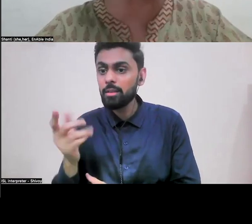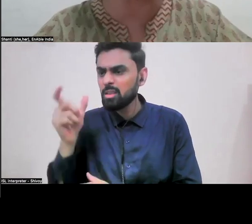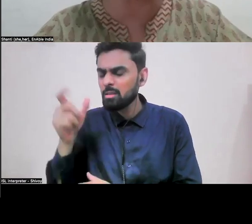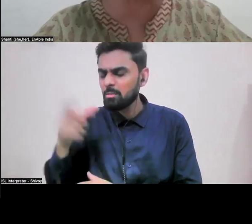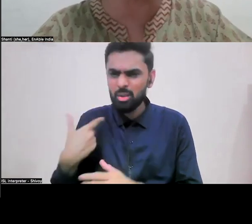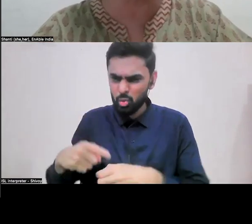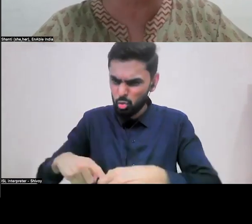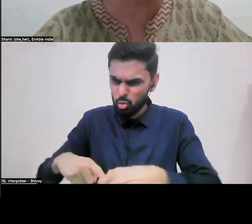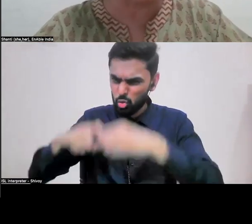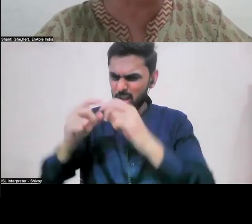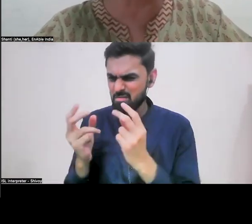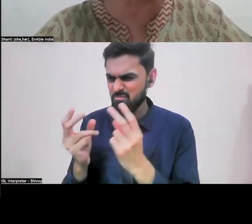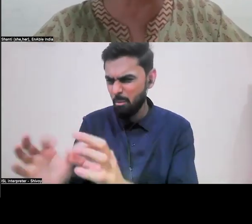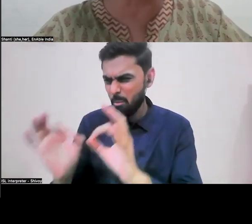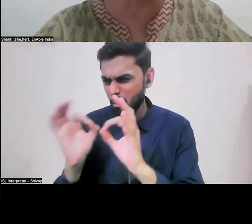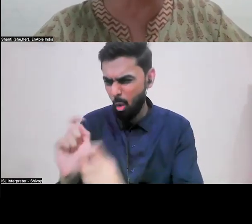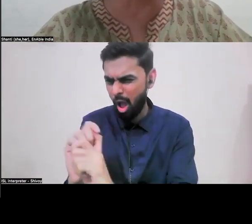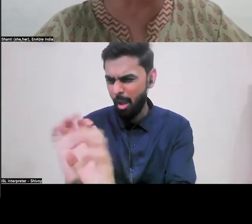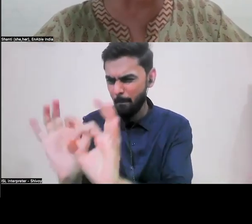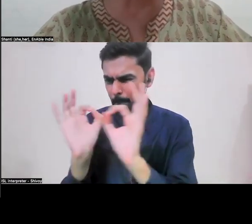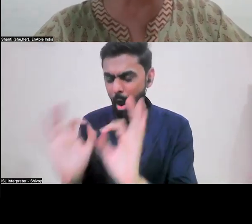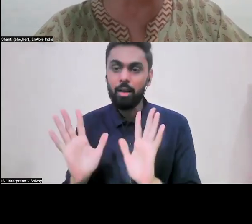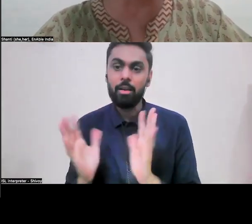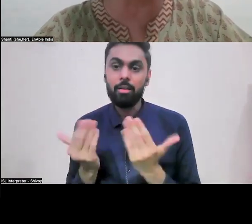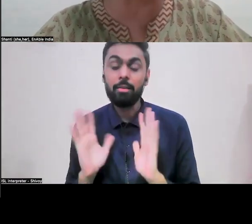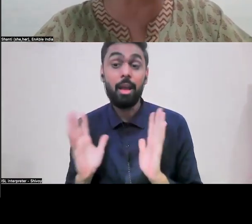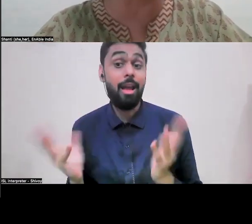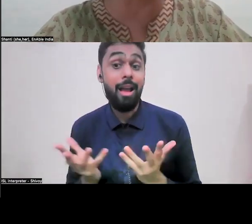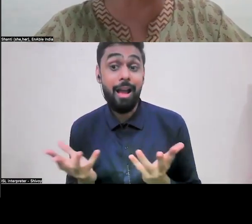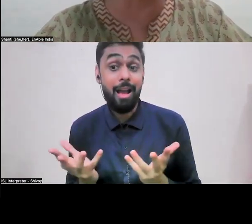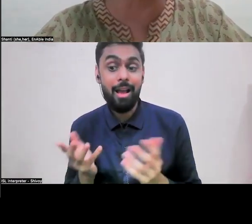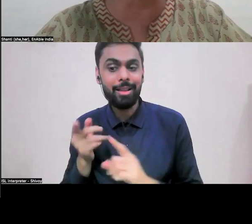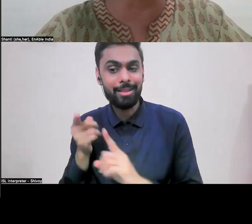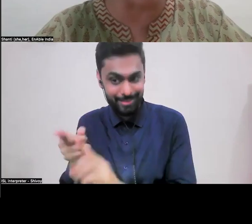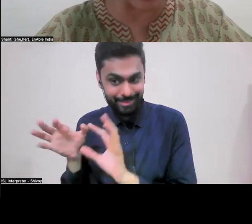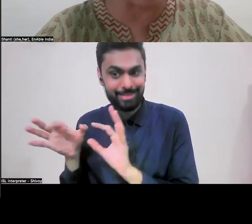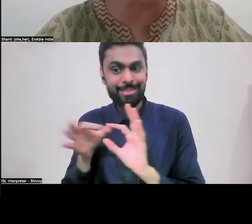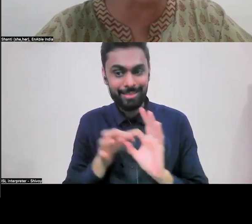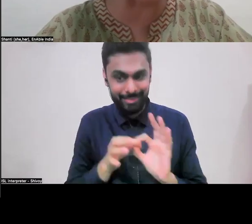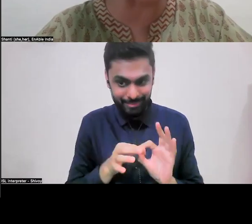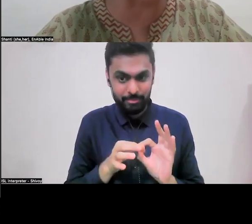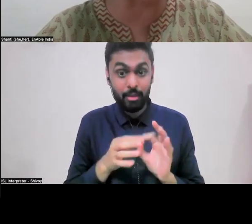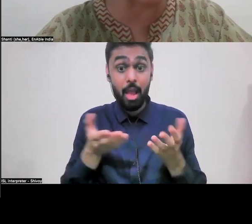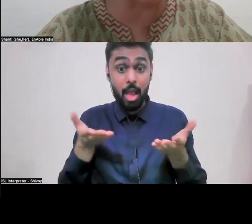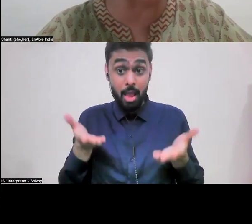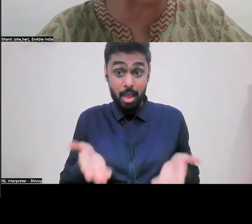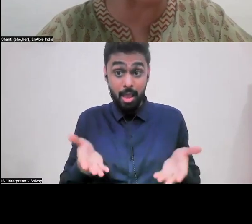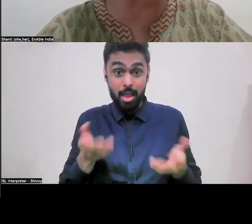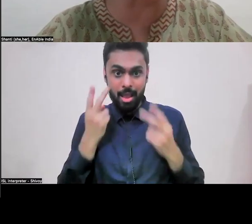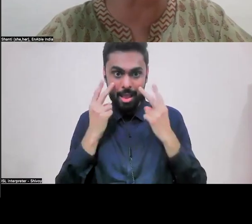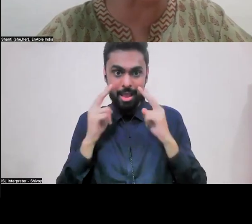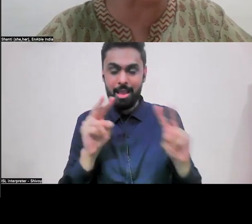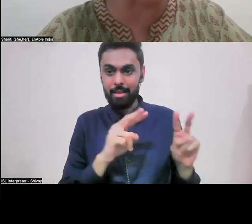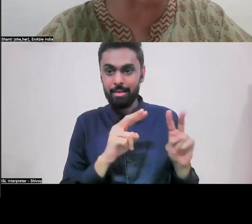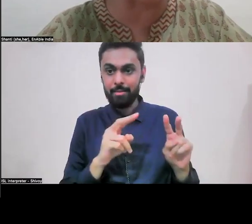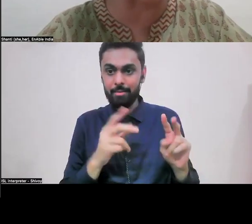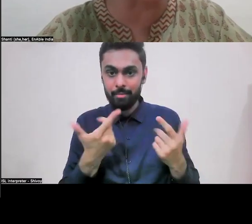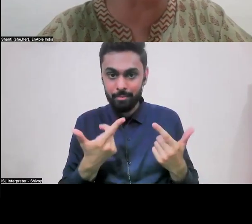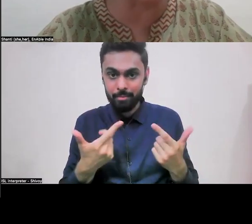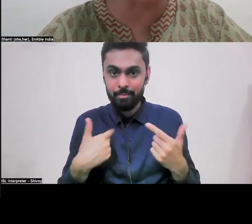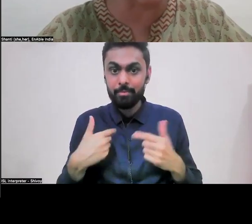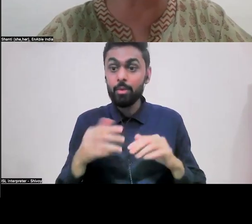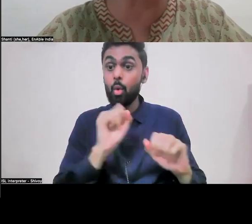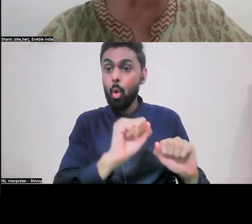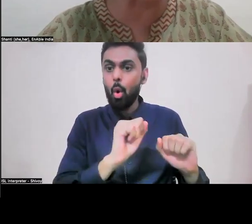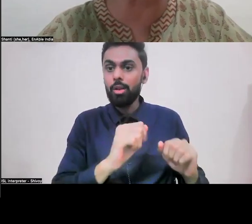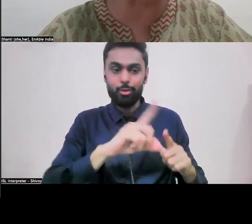quality, etc. And hence, because of that, now today we see that 81% are supporting their